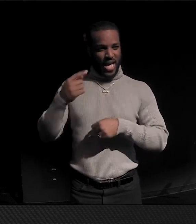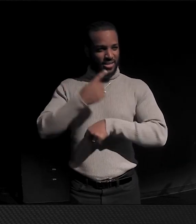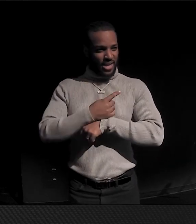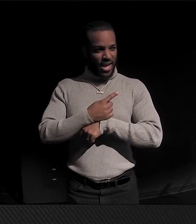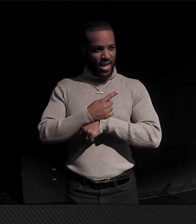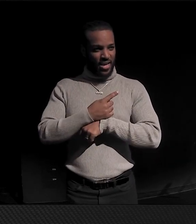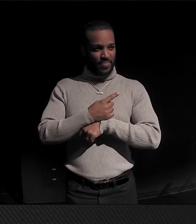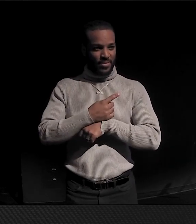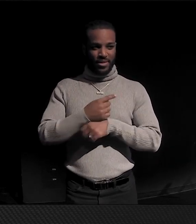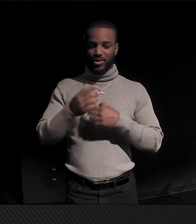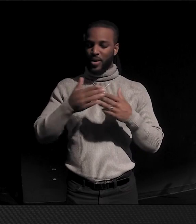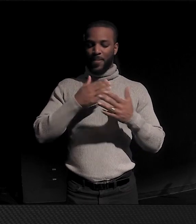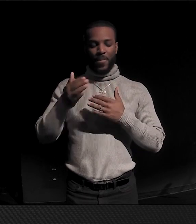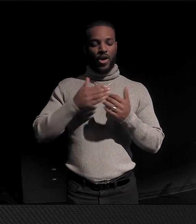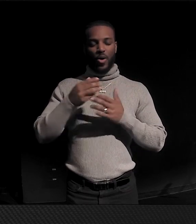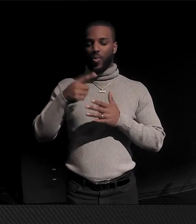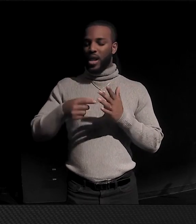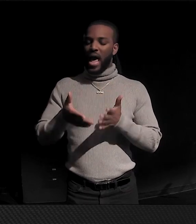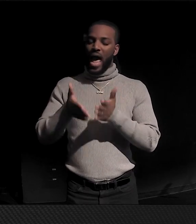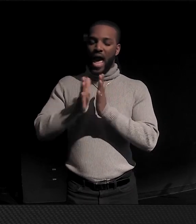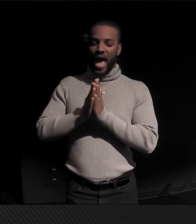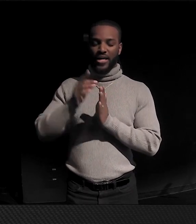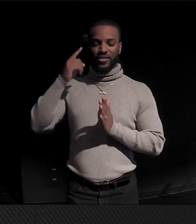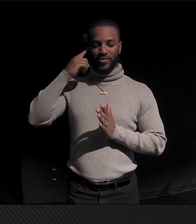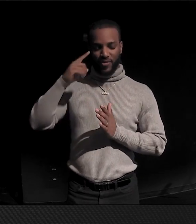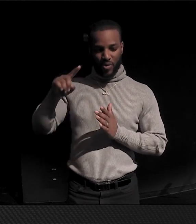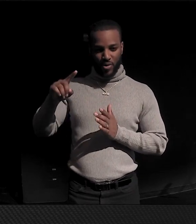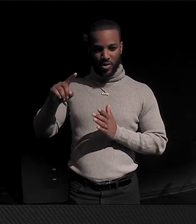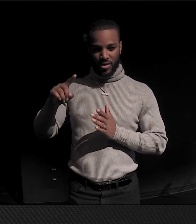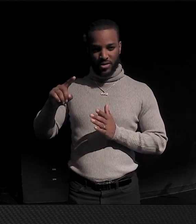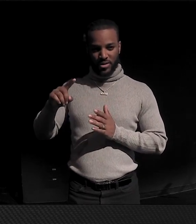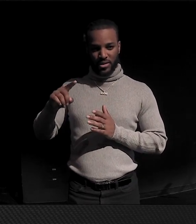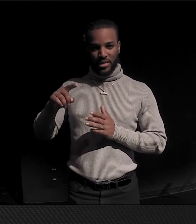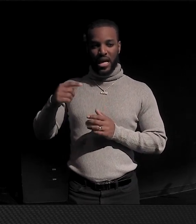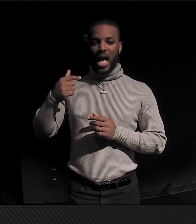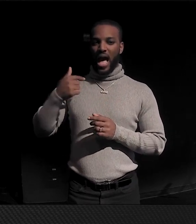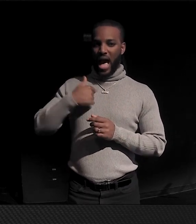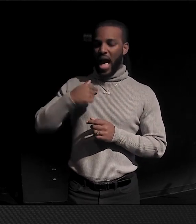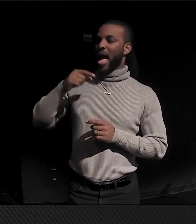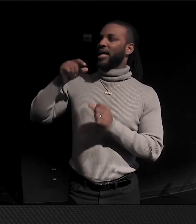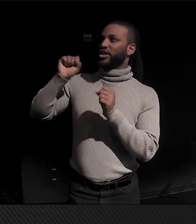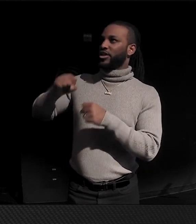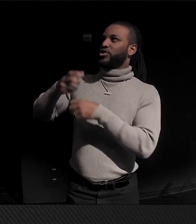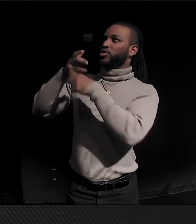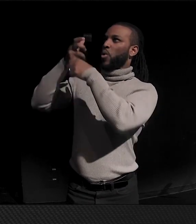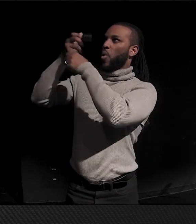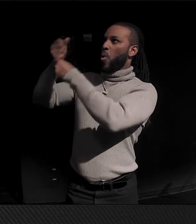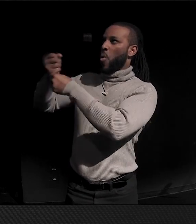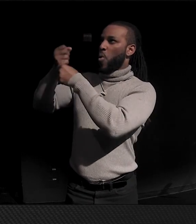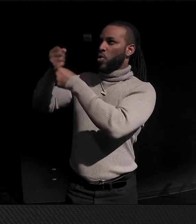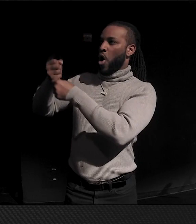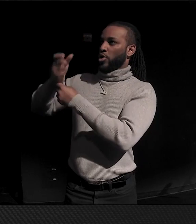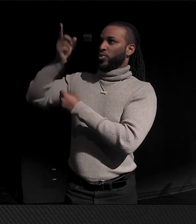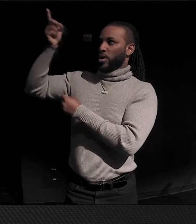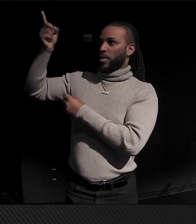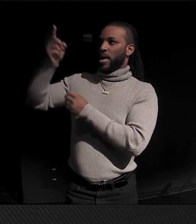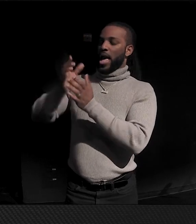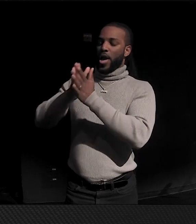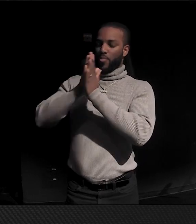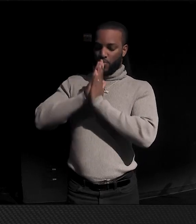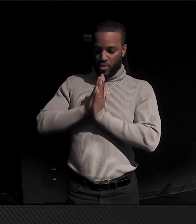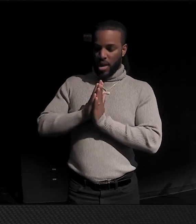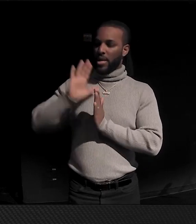that I asked for did not come to be, the only thing I could do was hold on to who he is and pray the word